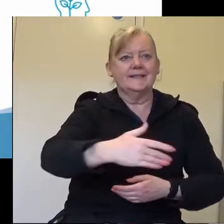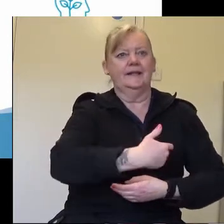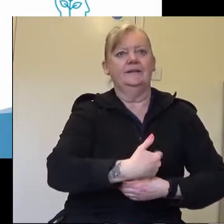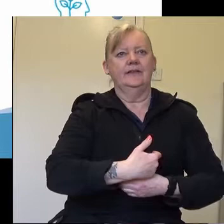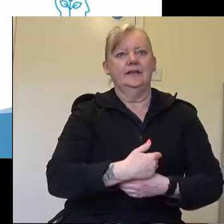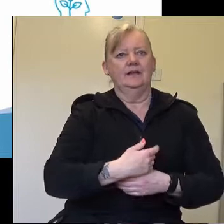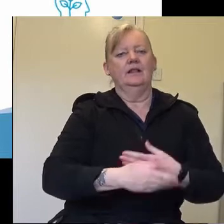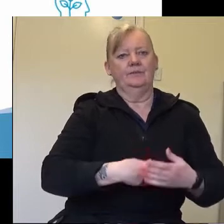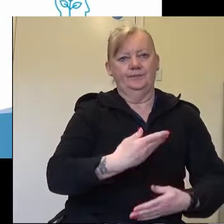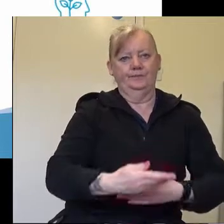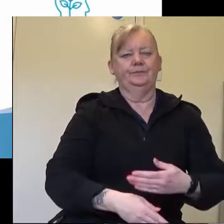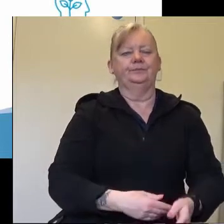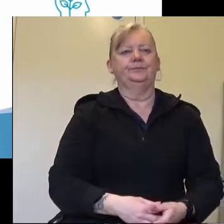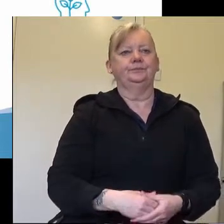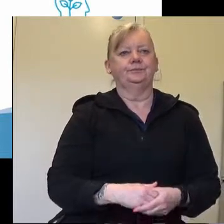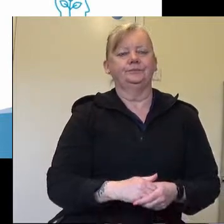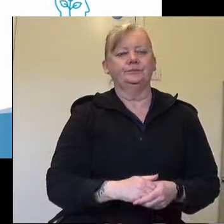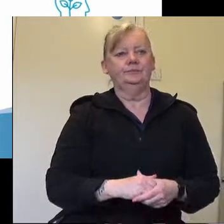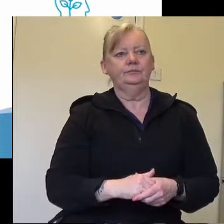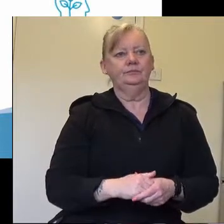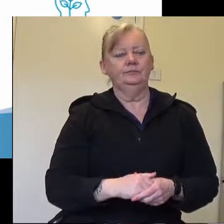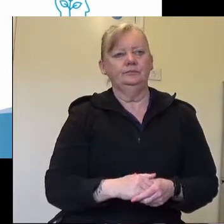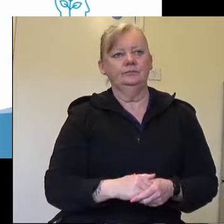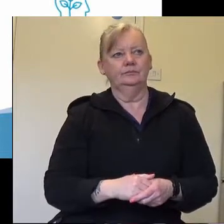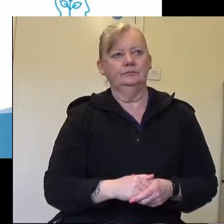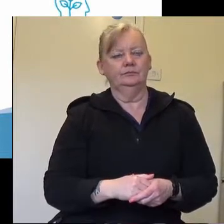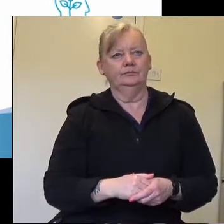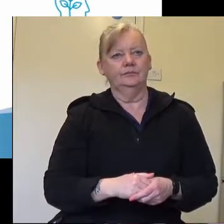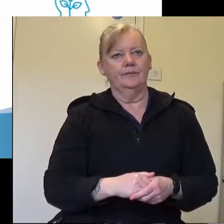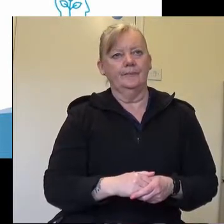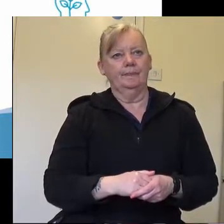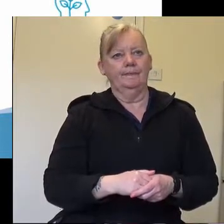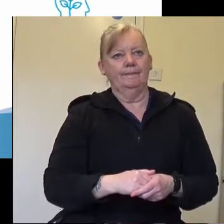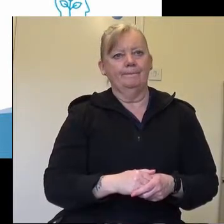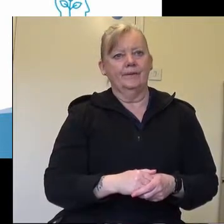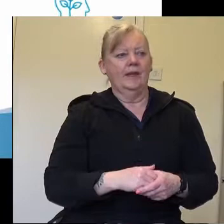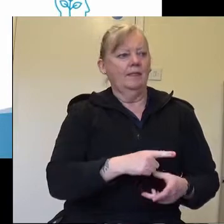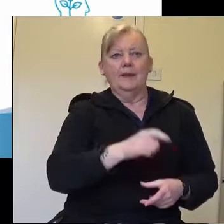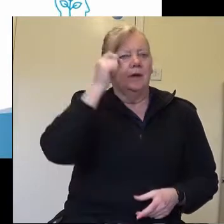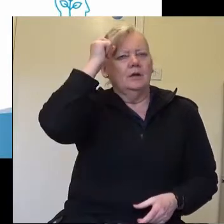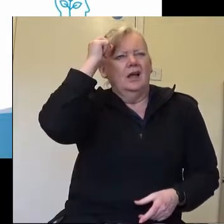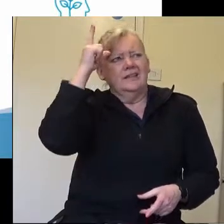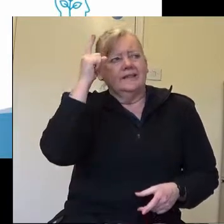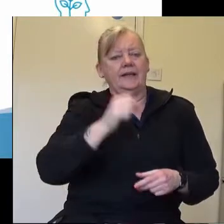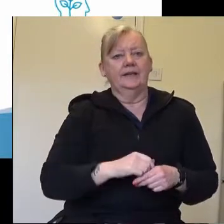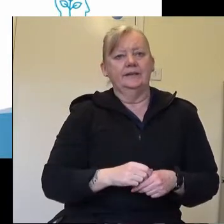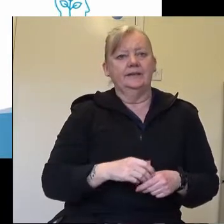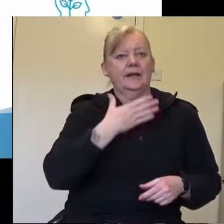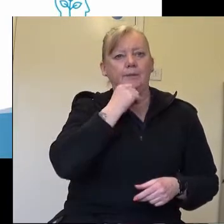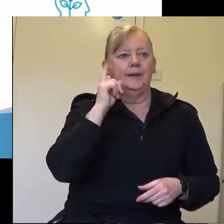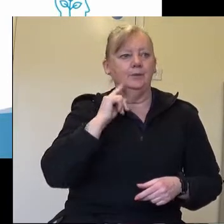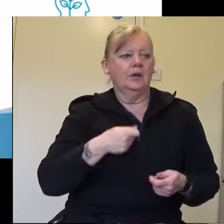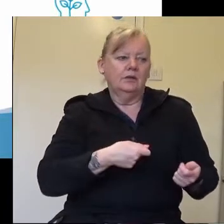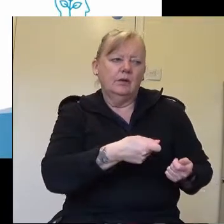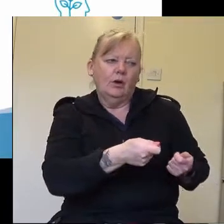online way of how it works and how people can manipulate them and